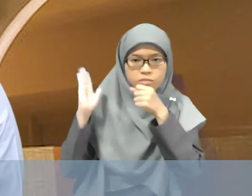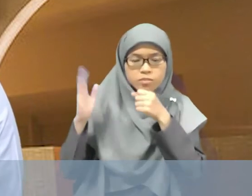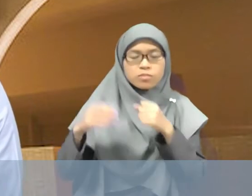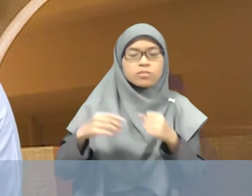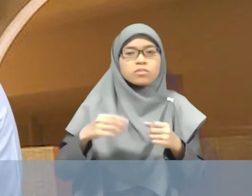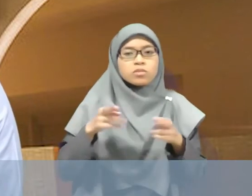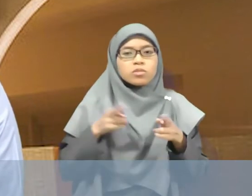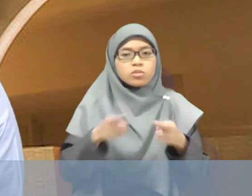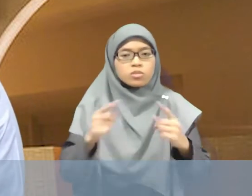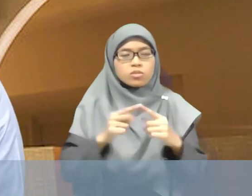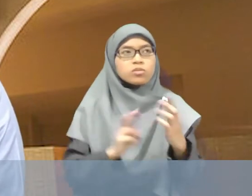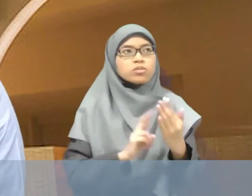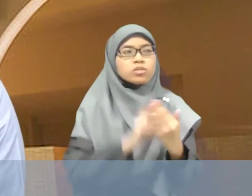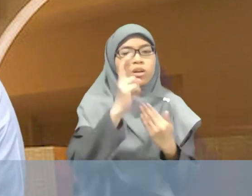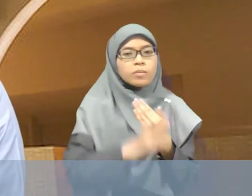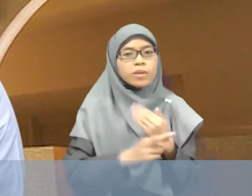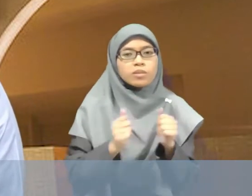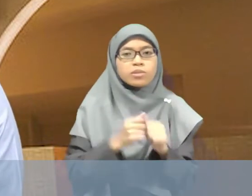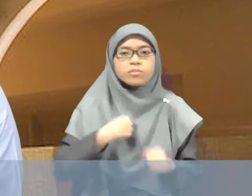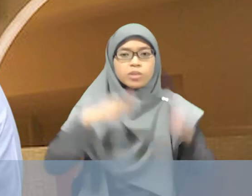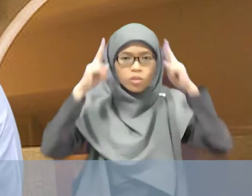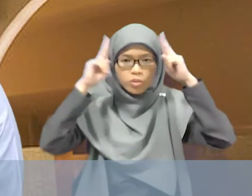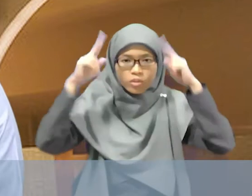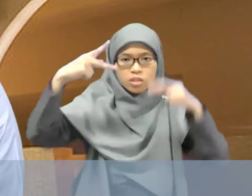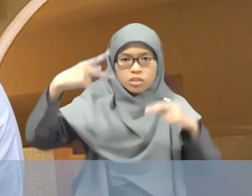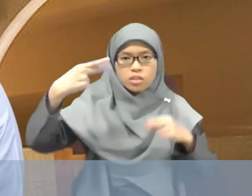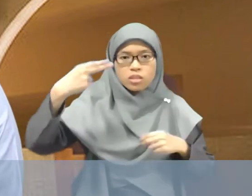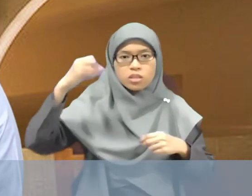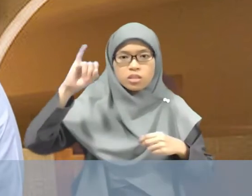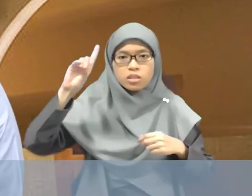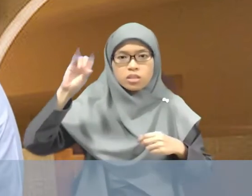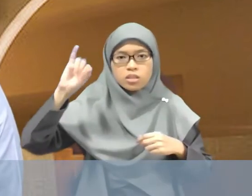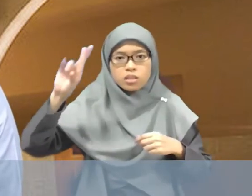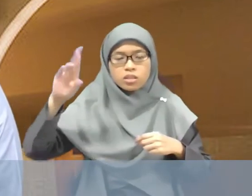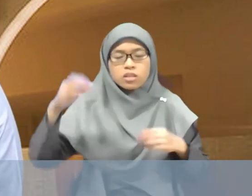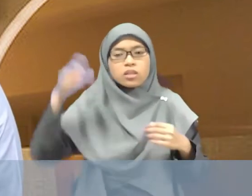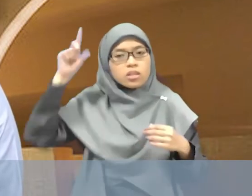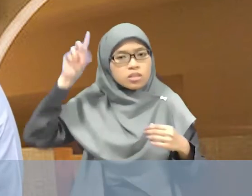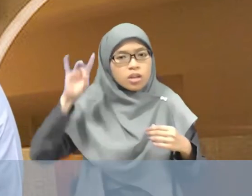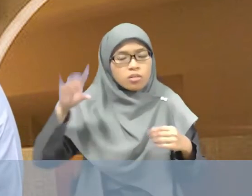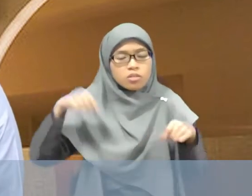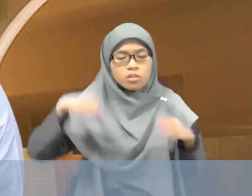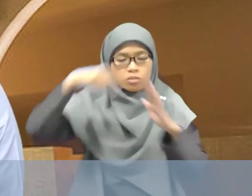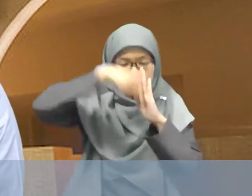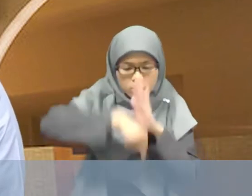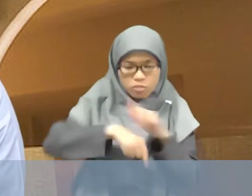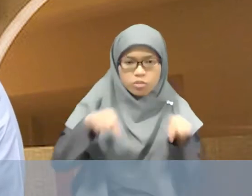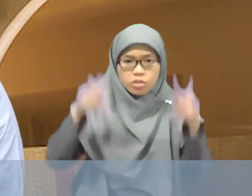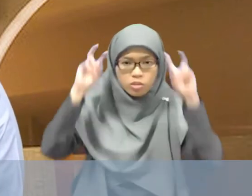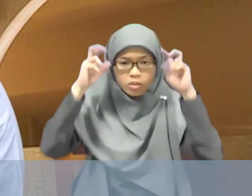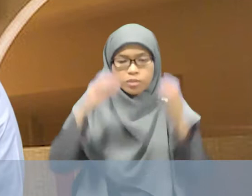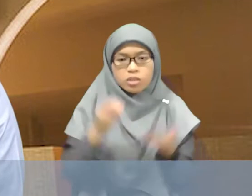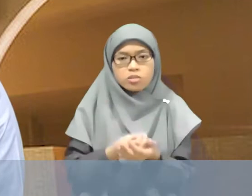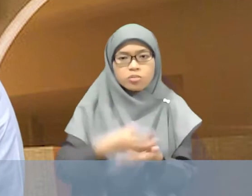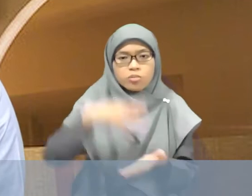Khidir. And inshallah, I'll be going through in depth about the main topic for today, which is about wealth. But before